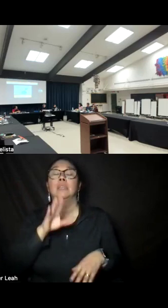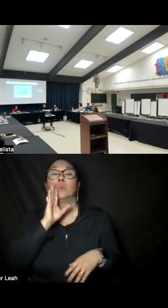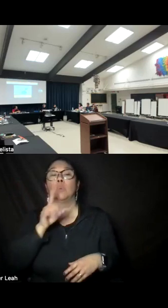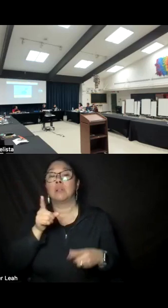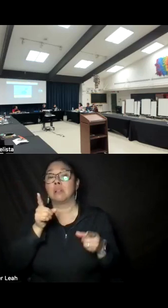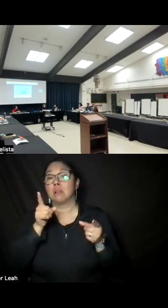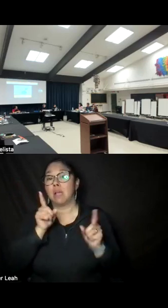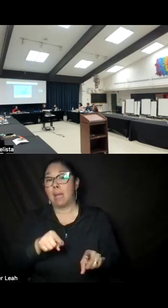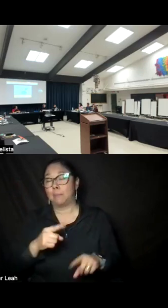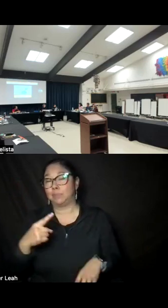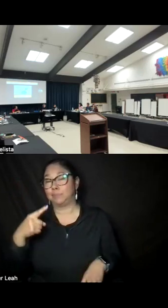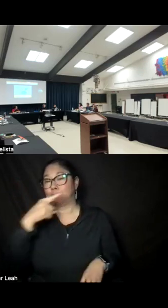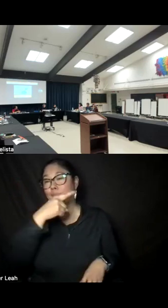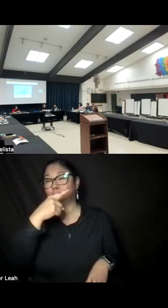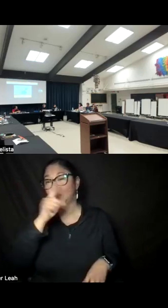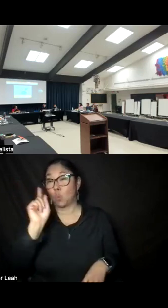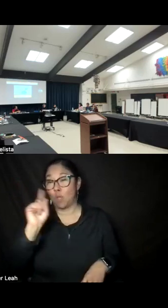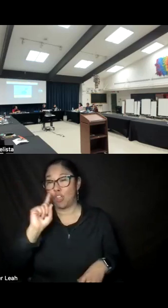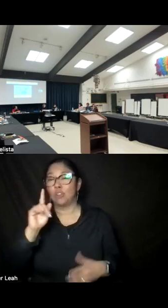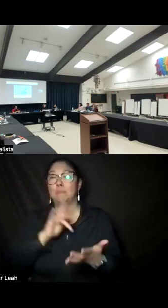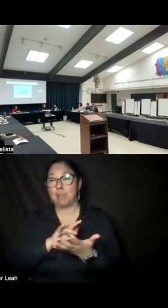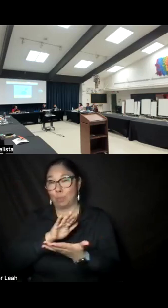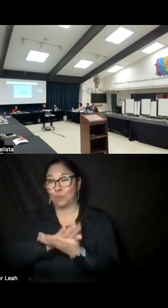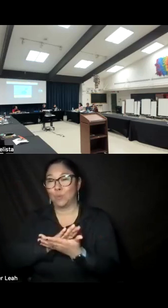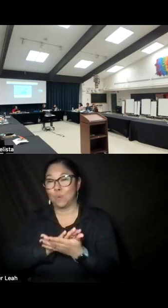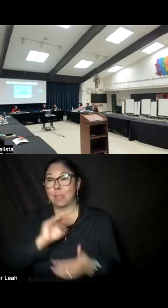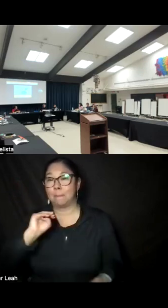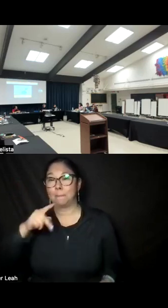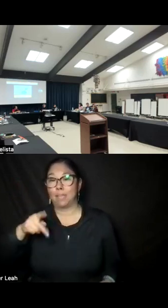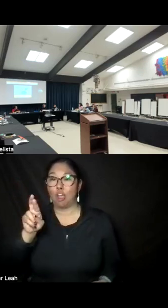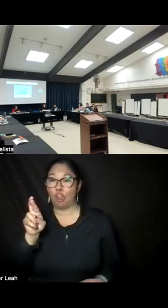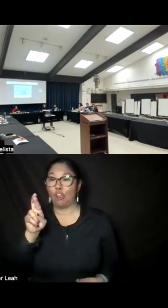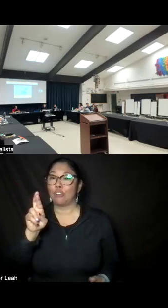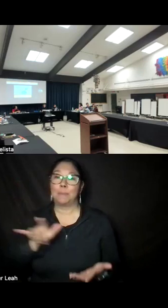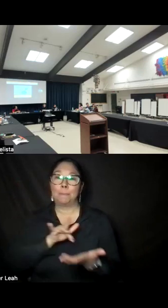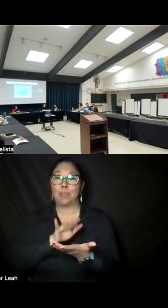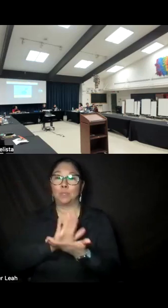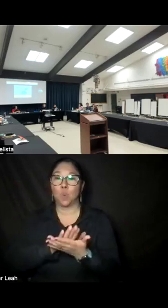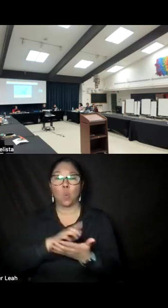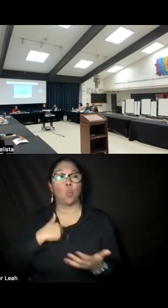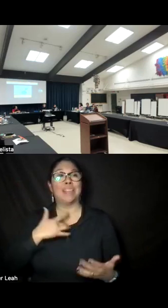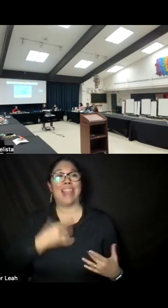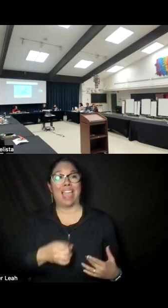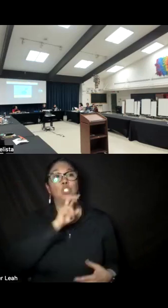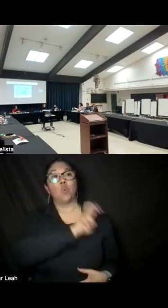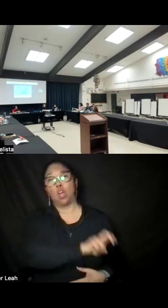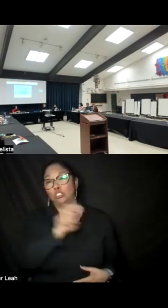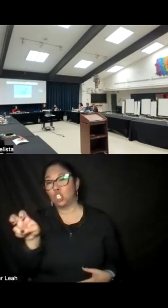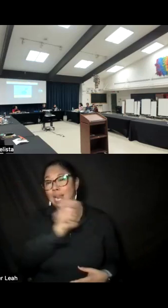at the middle school, the NPR middle school. We like to alternate those